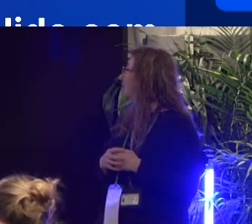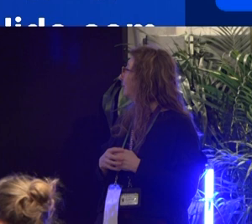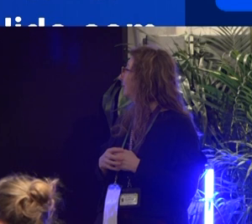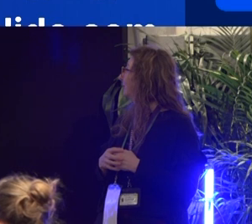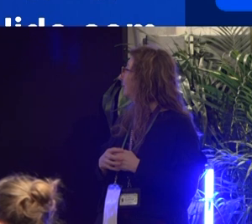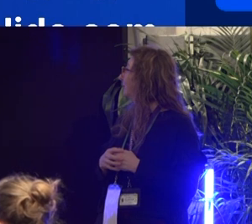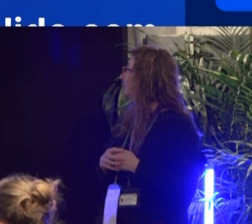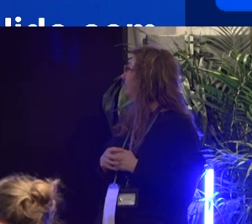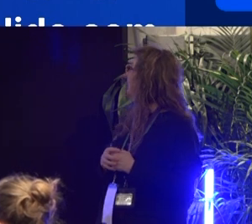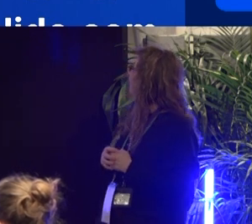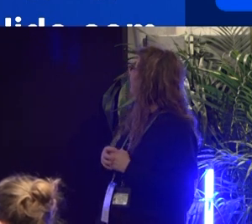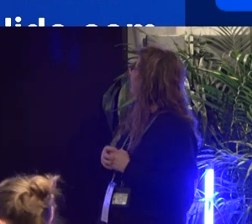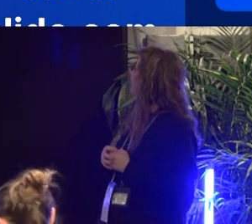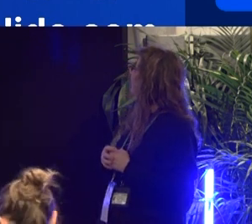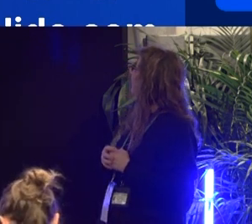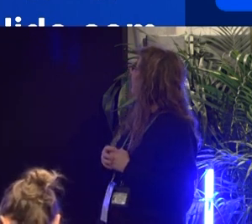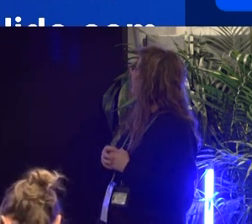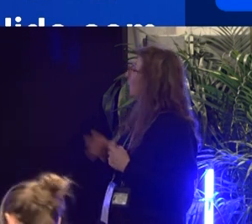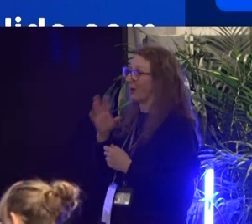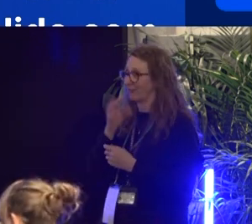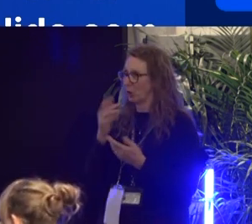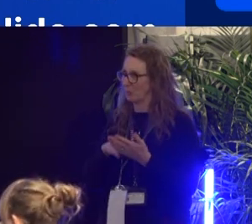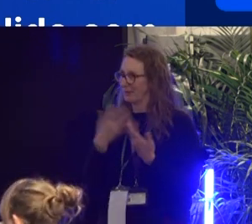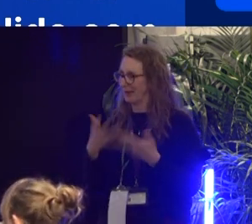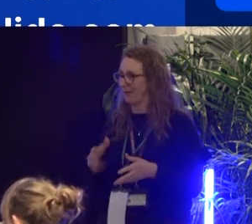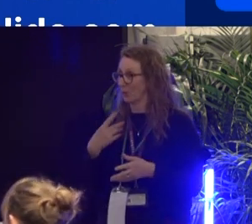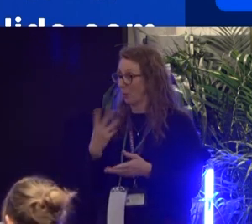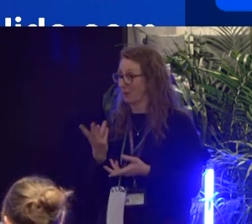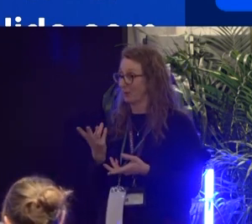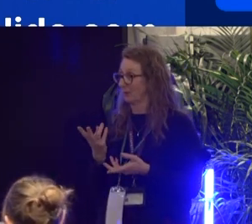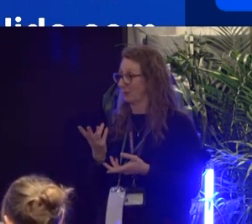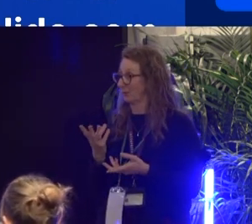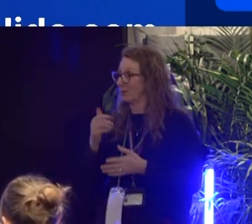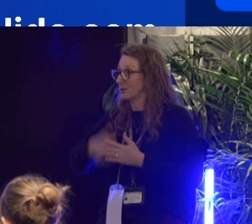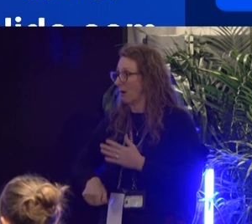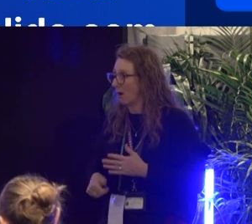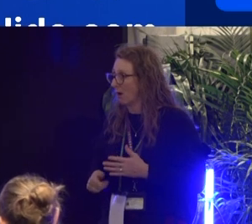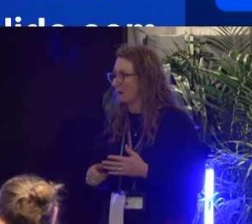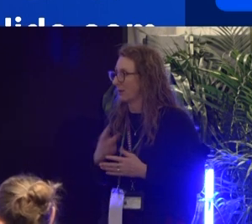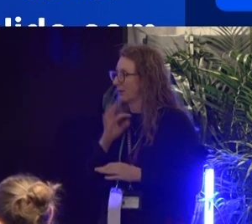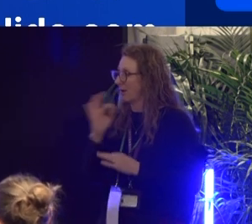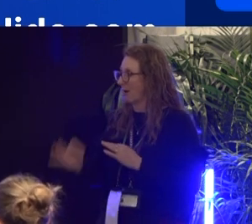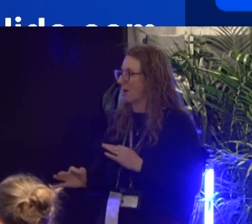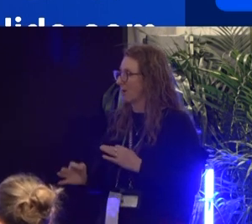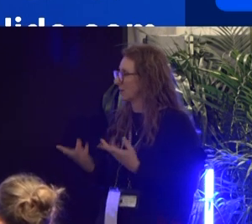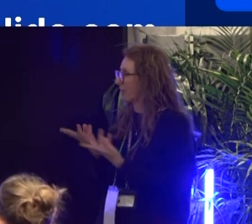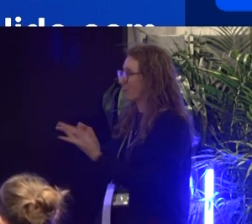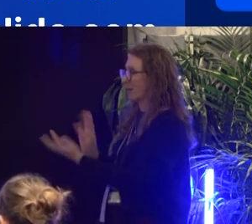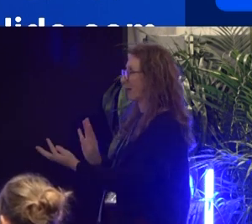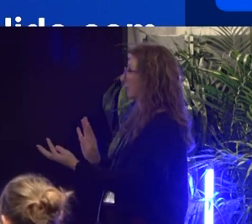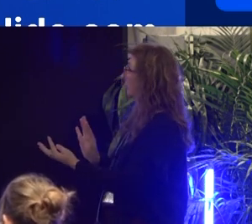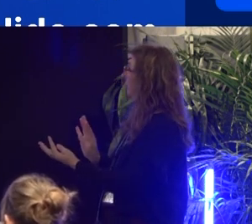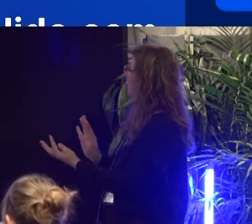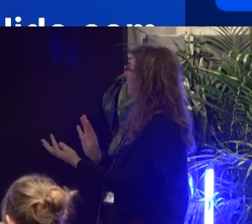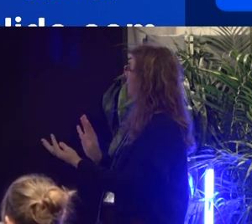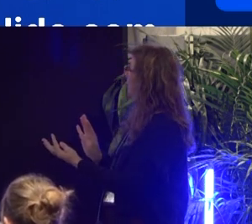Okay. We got like a few minutes left. So I'm gonna jump in here and ask the panelists. At what point